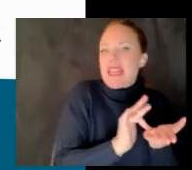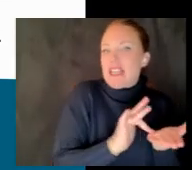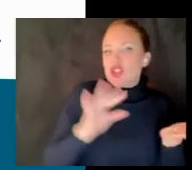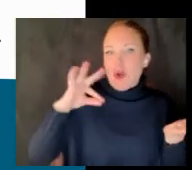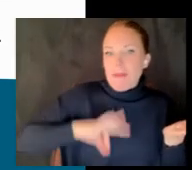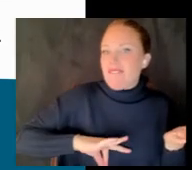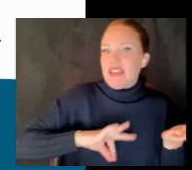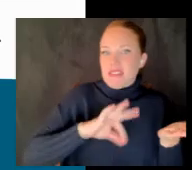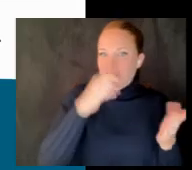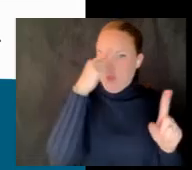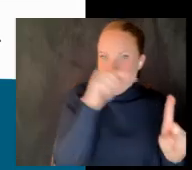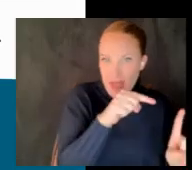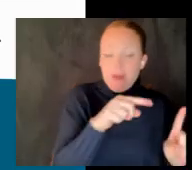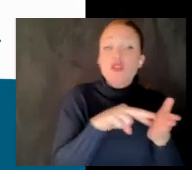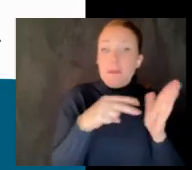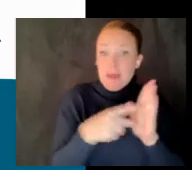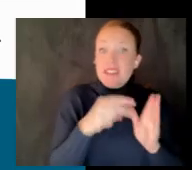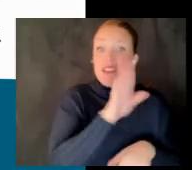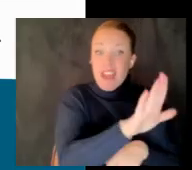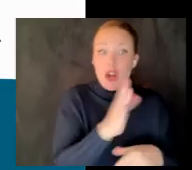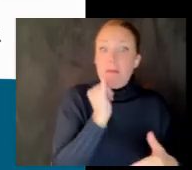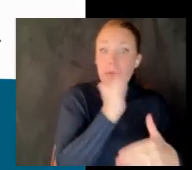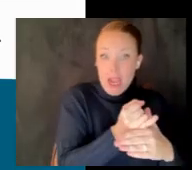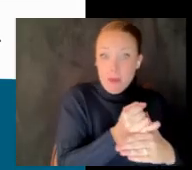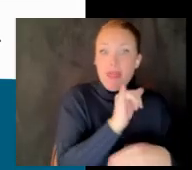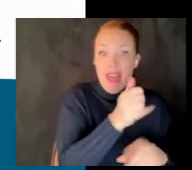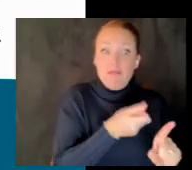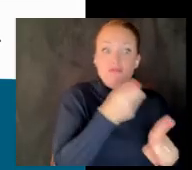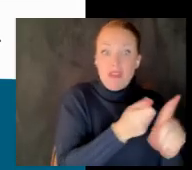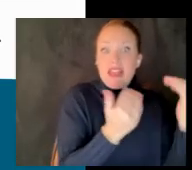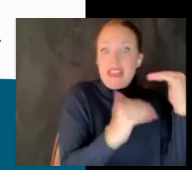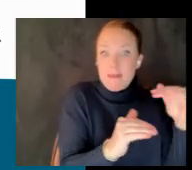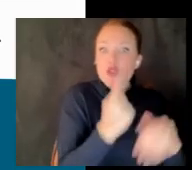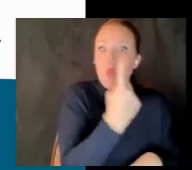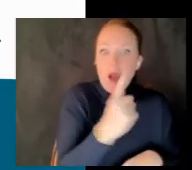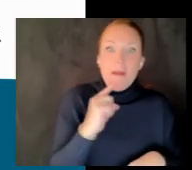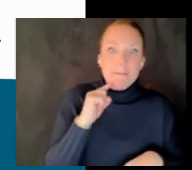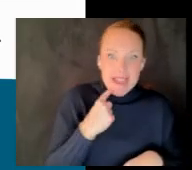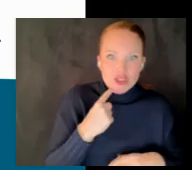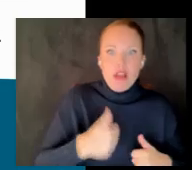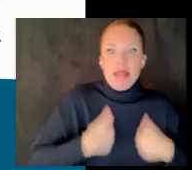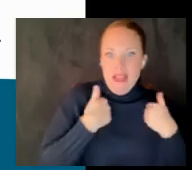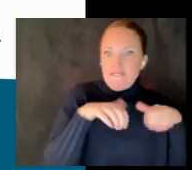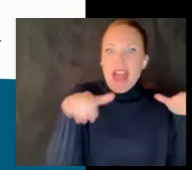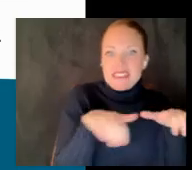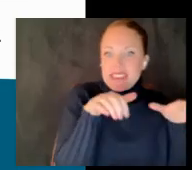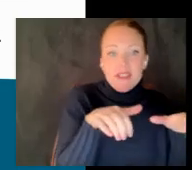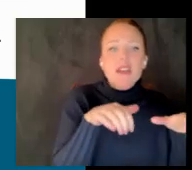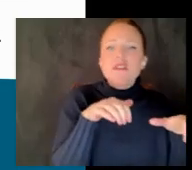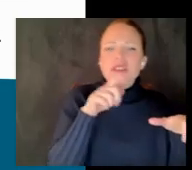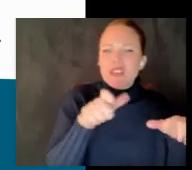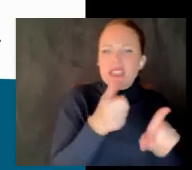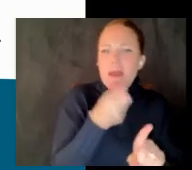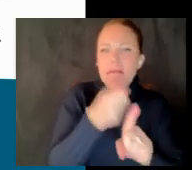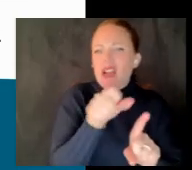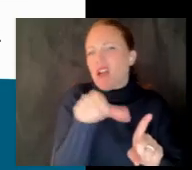factors include an impairment that substantially limits one major life activity does not need to limit other major life activities, and